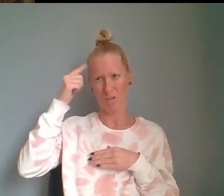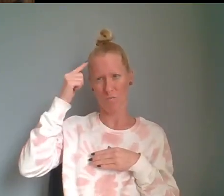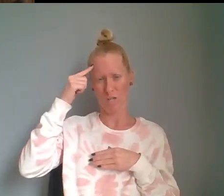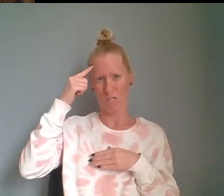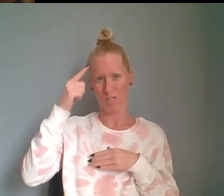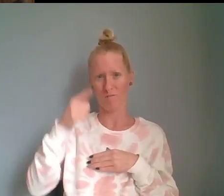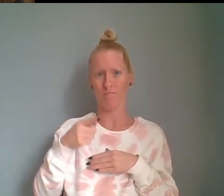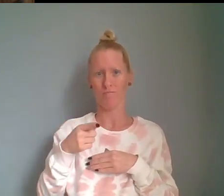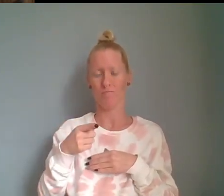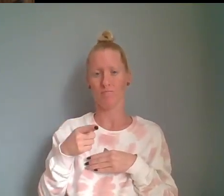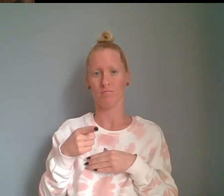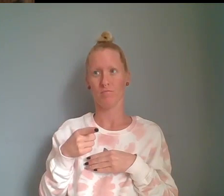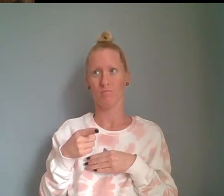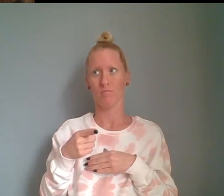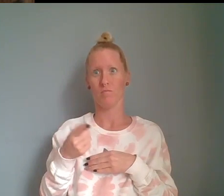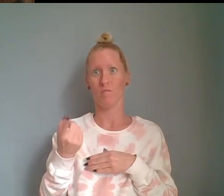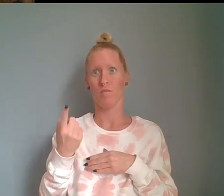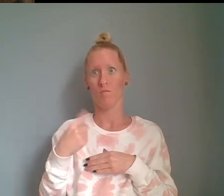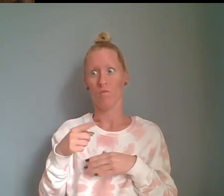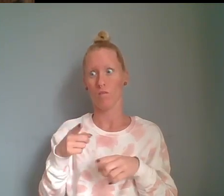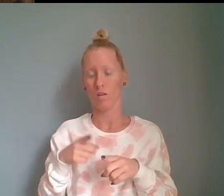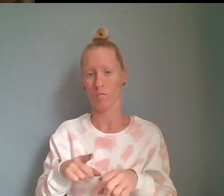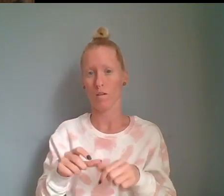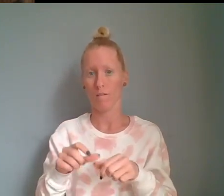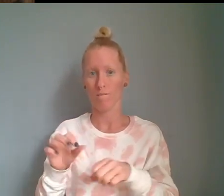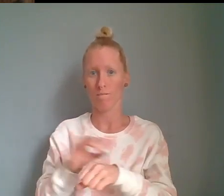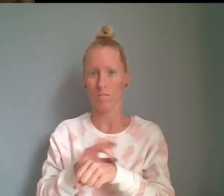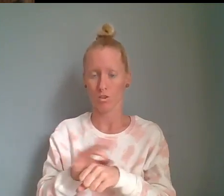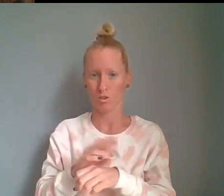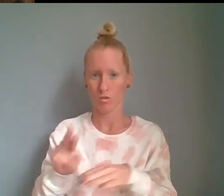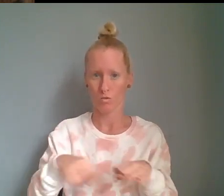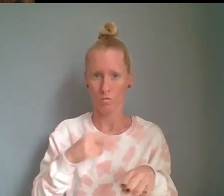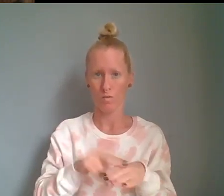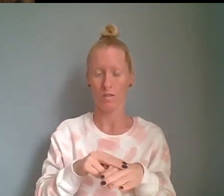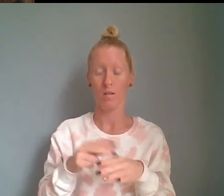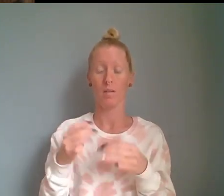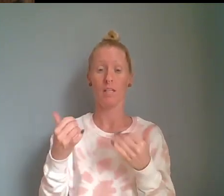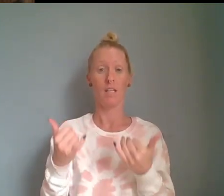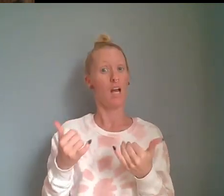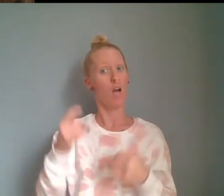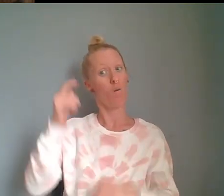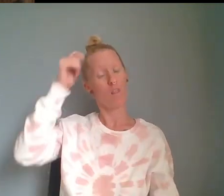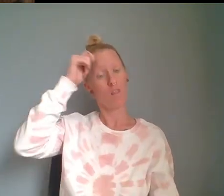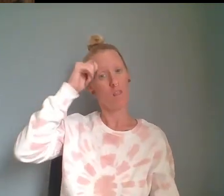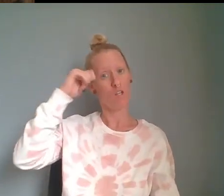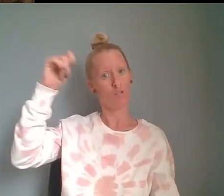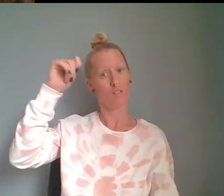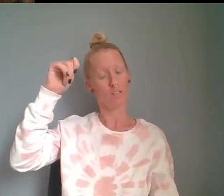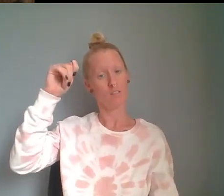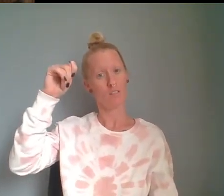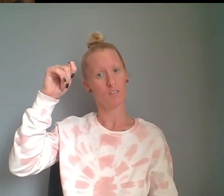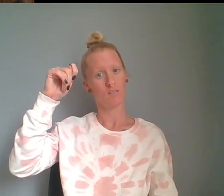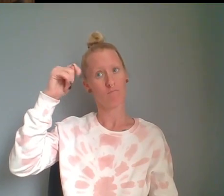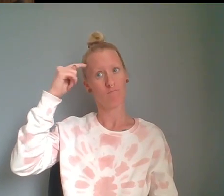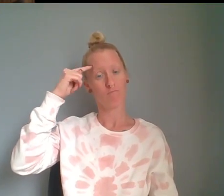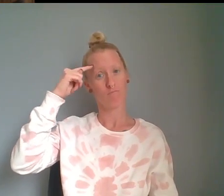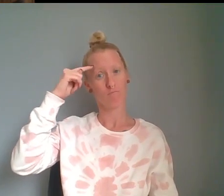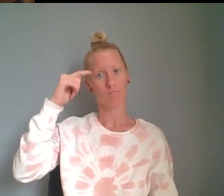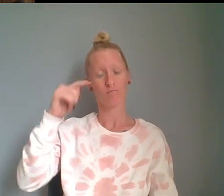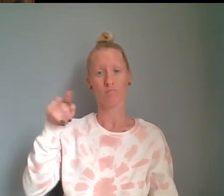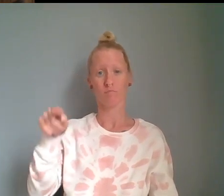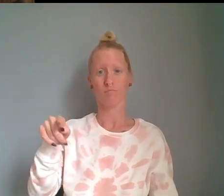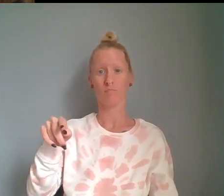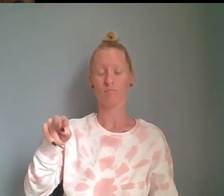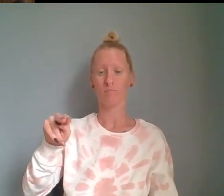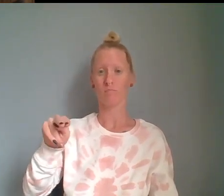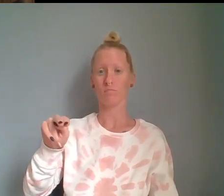to function normally. But now the theories on what the role of neurotransmitters are have a